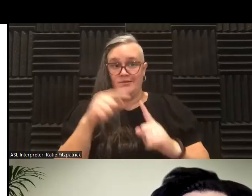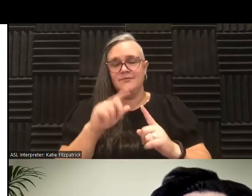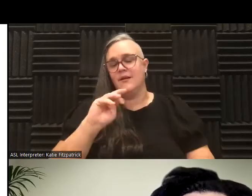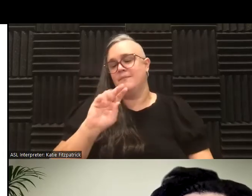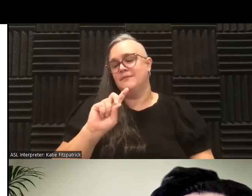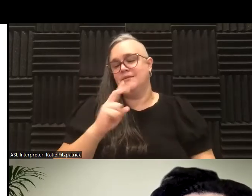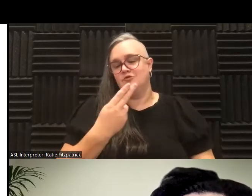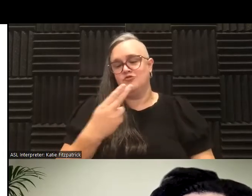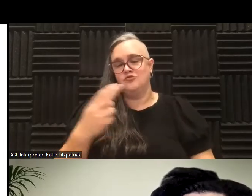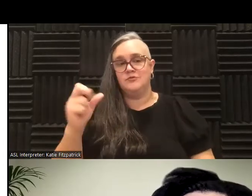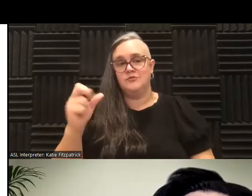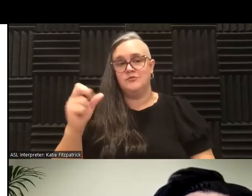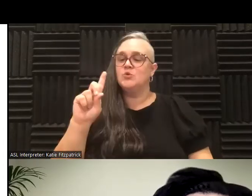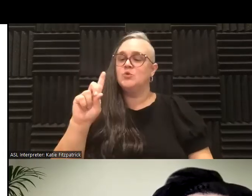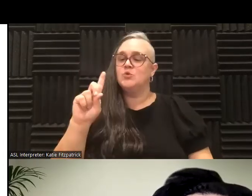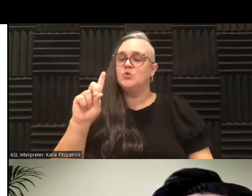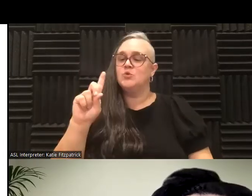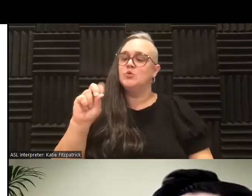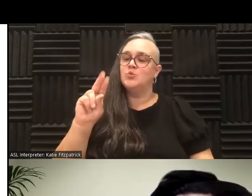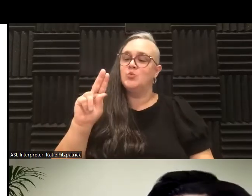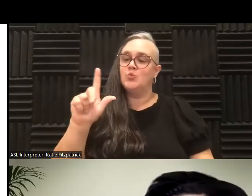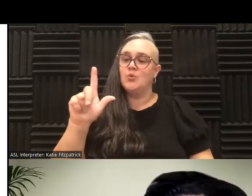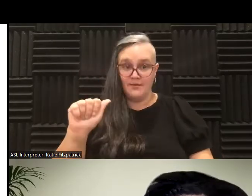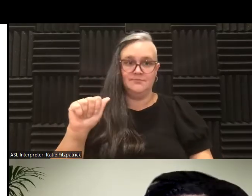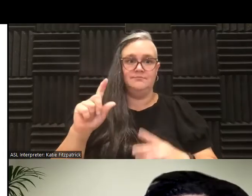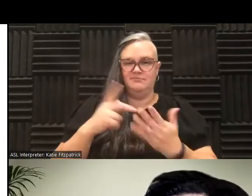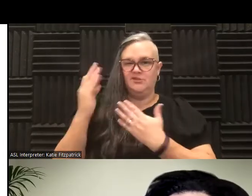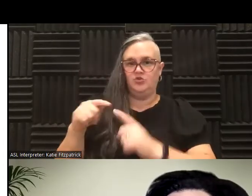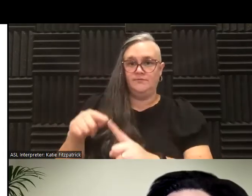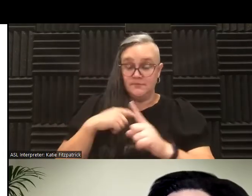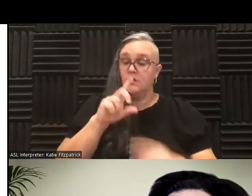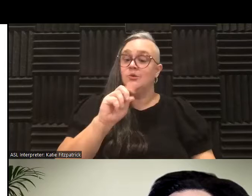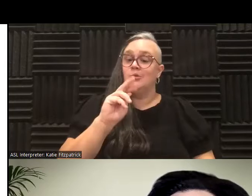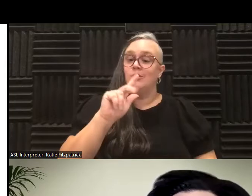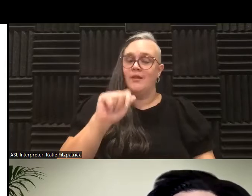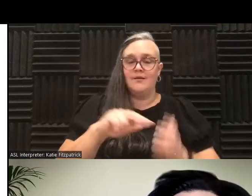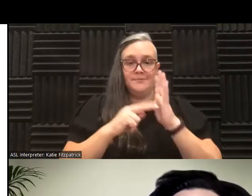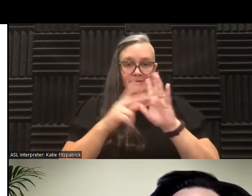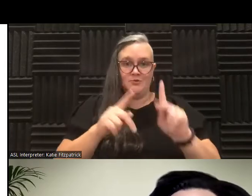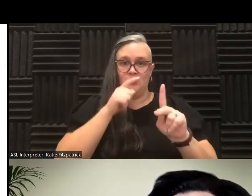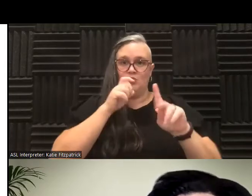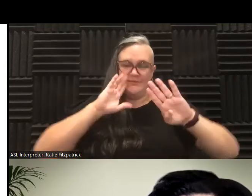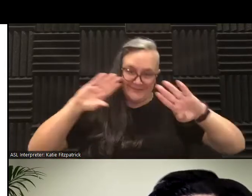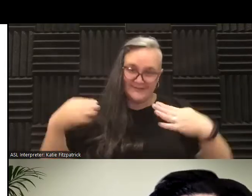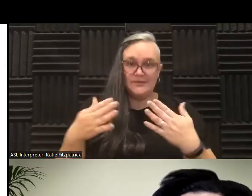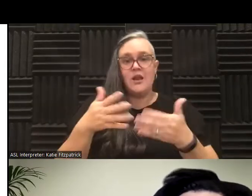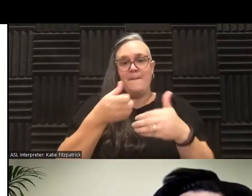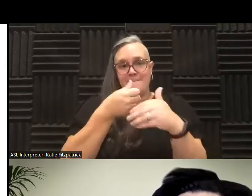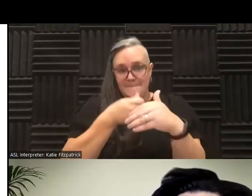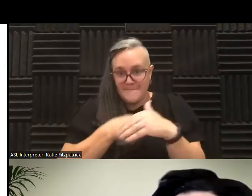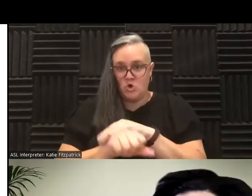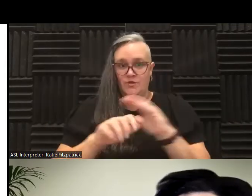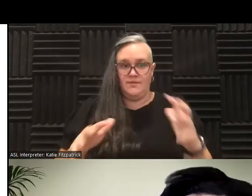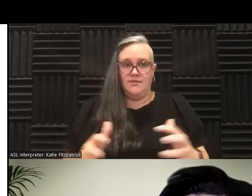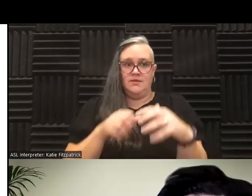MDHHS doula initiative. So a doula is a birthing professional who supports all aspects